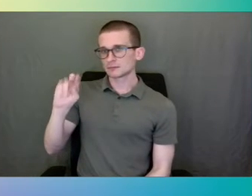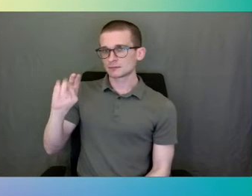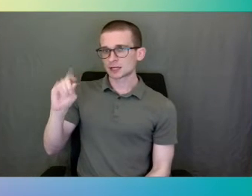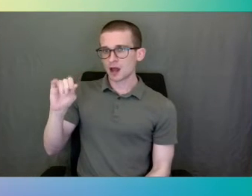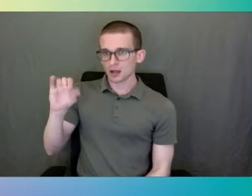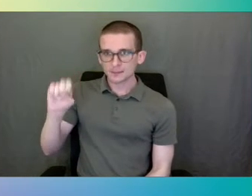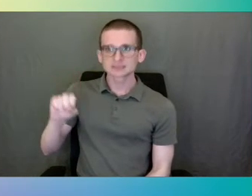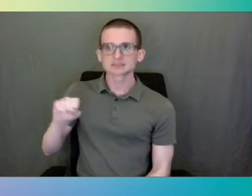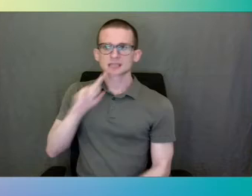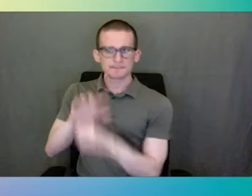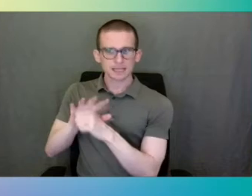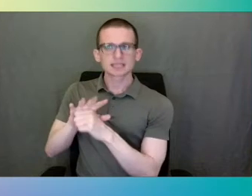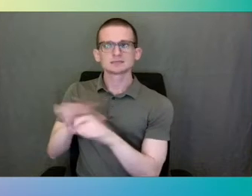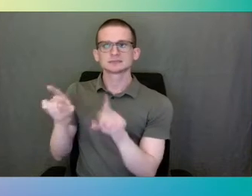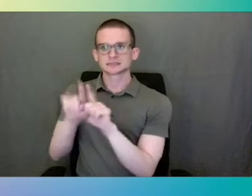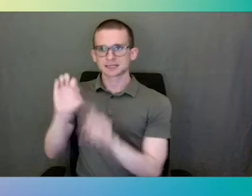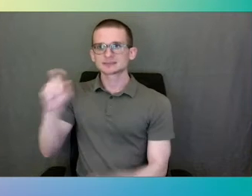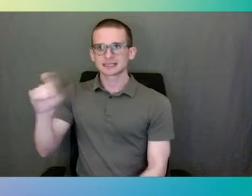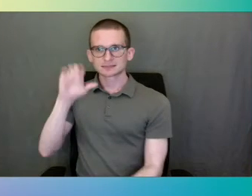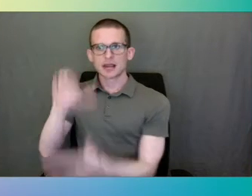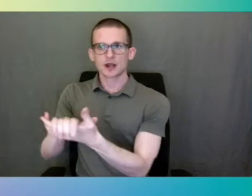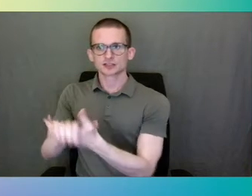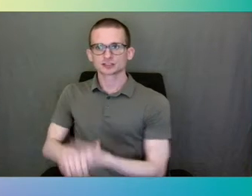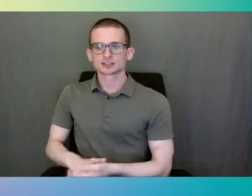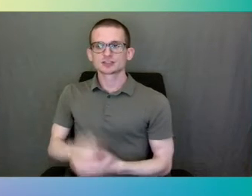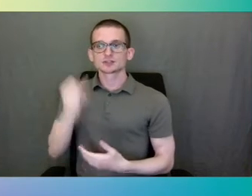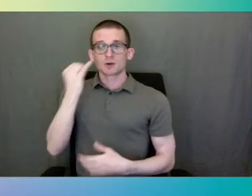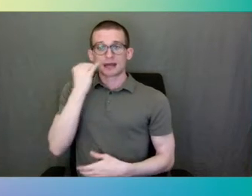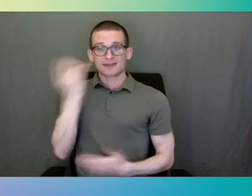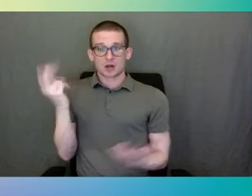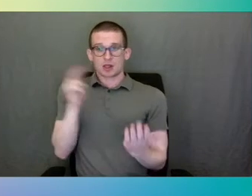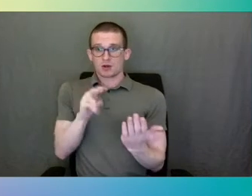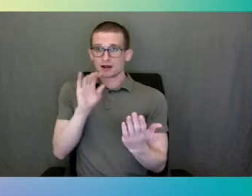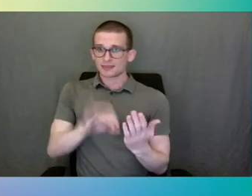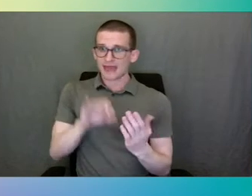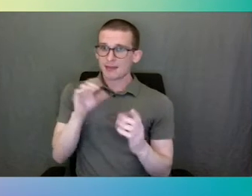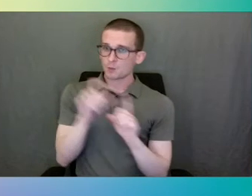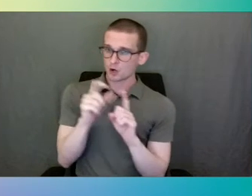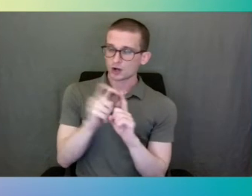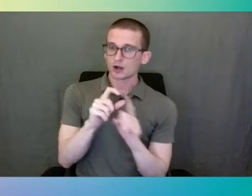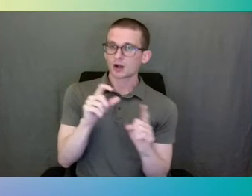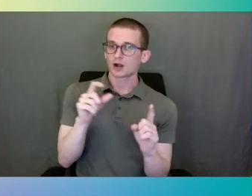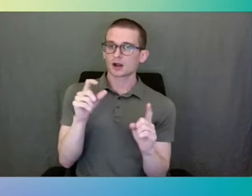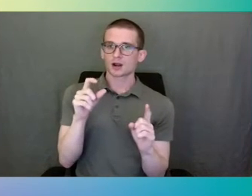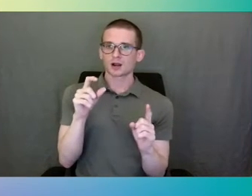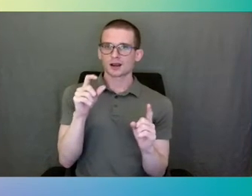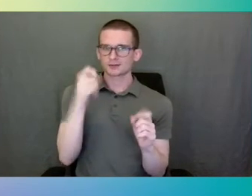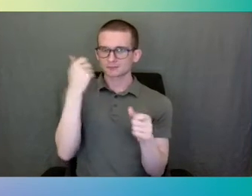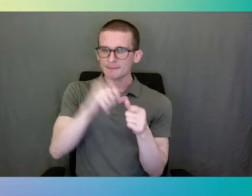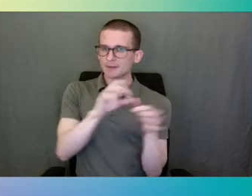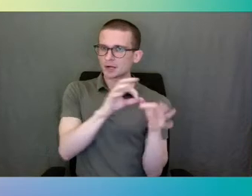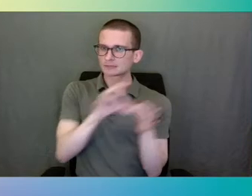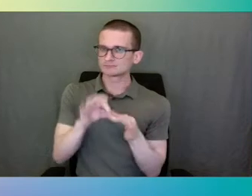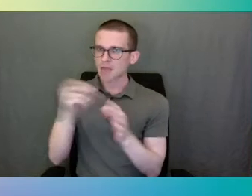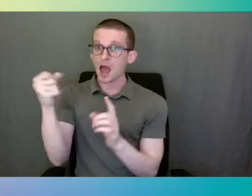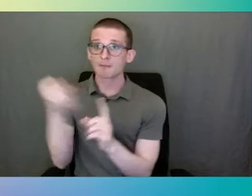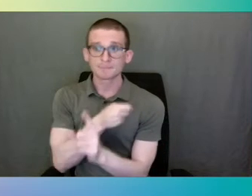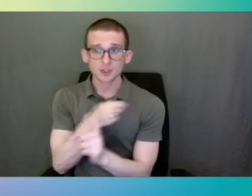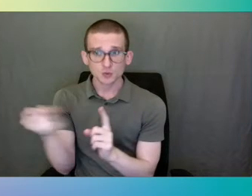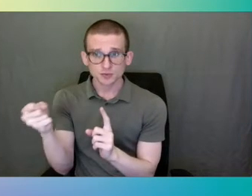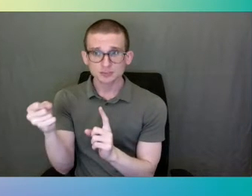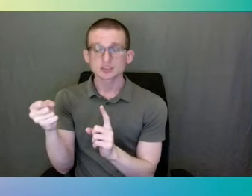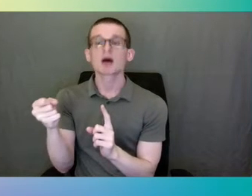and we return the abusive nature of this word arsenokoitai and malakoi to this verse, and we become more accurate with